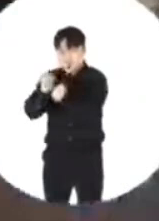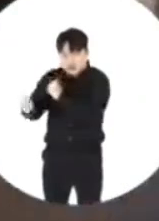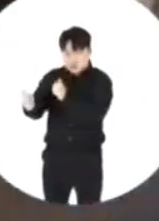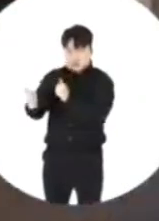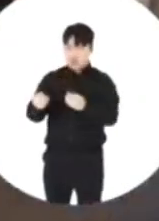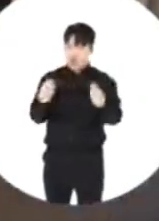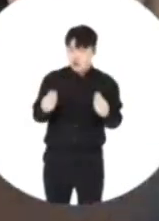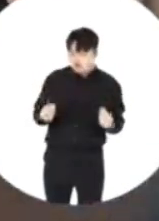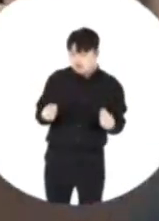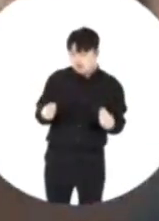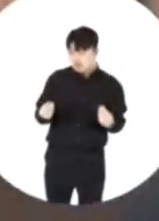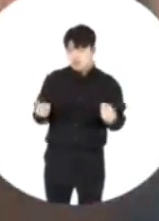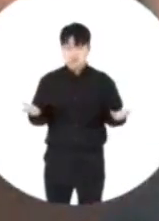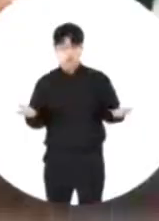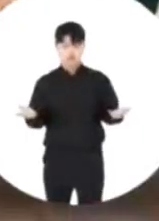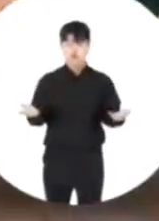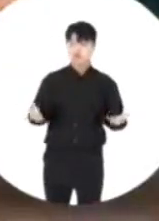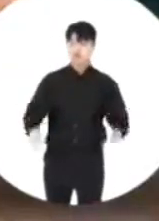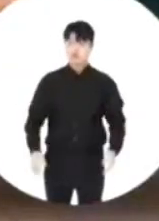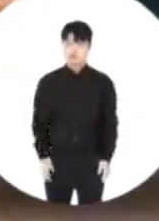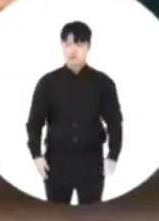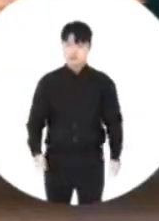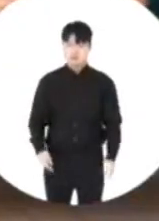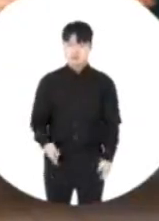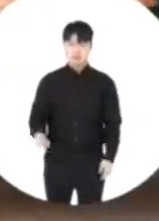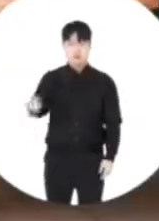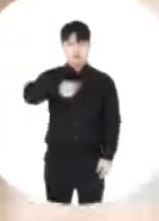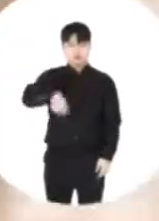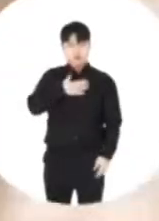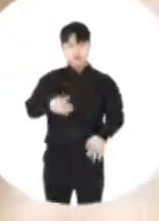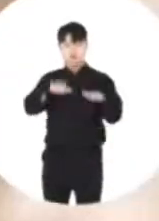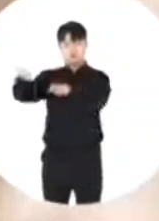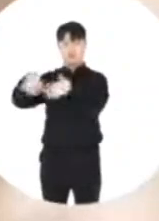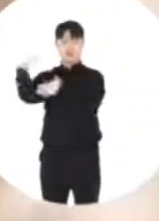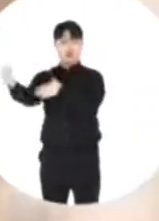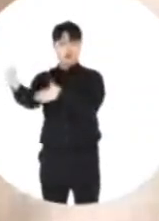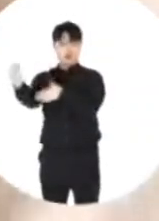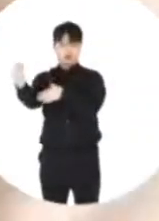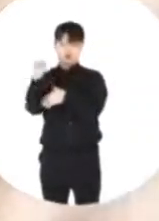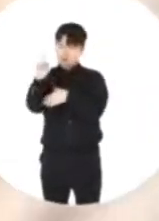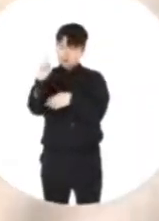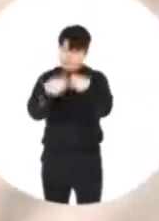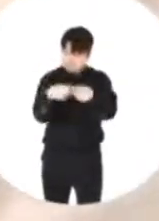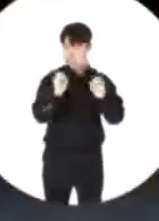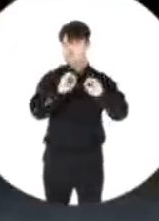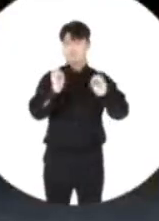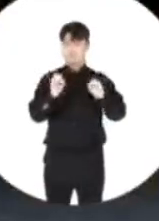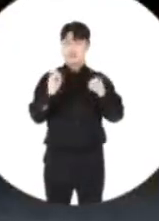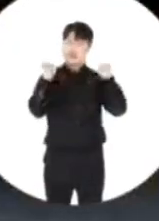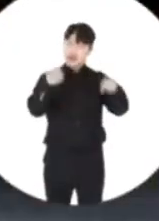watch, or a game you can't miss, yet you still want to be outside? No problem. The Terrace has you